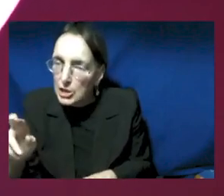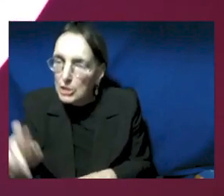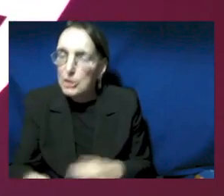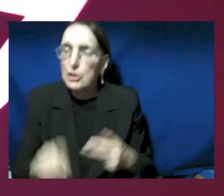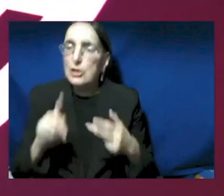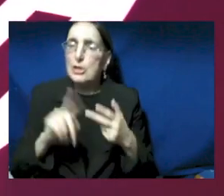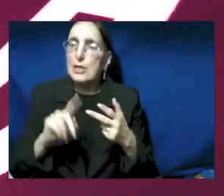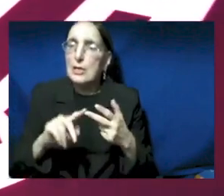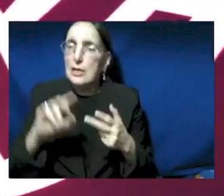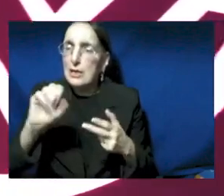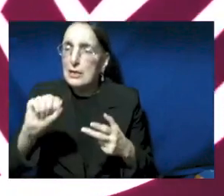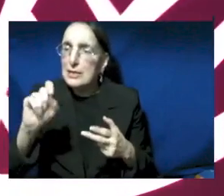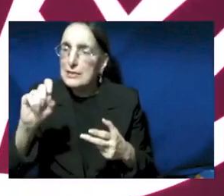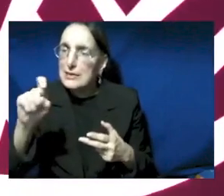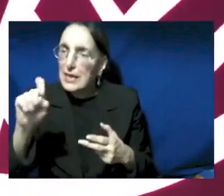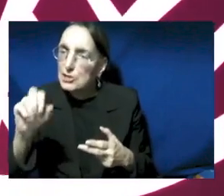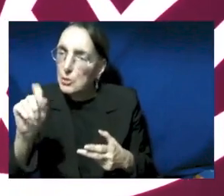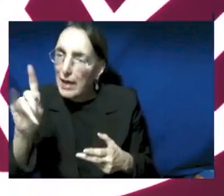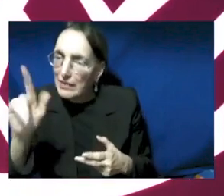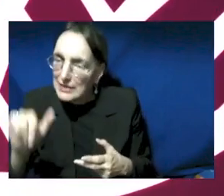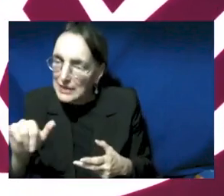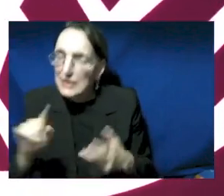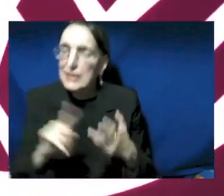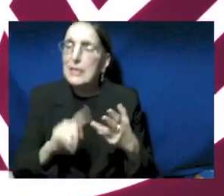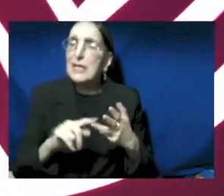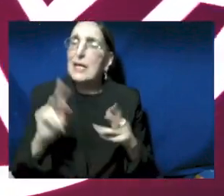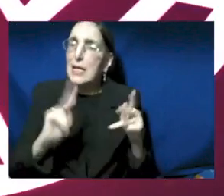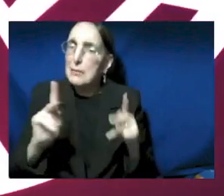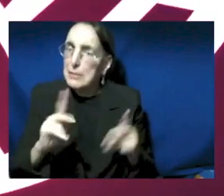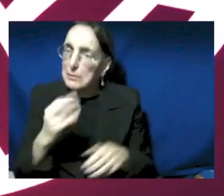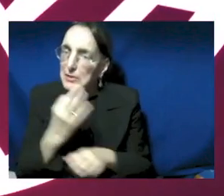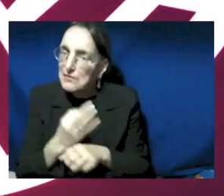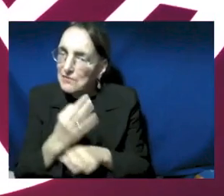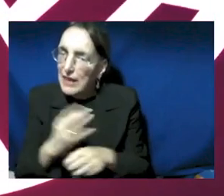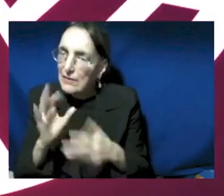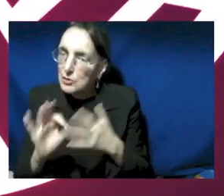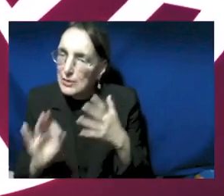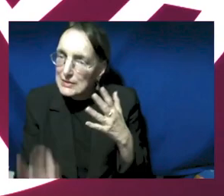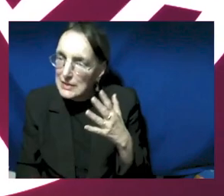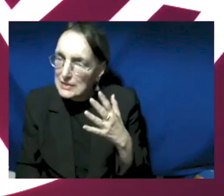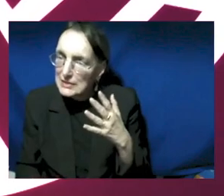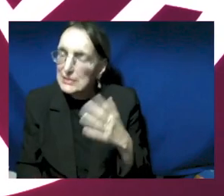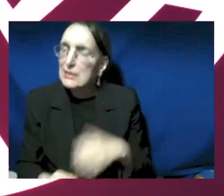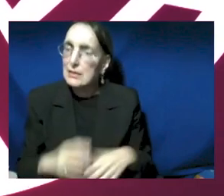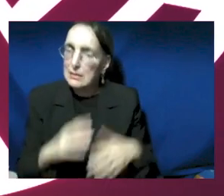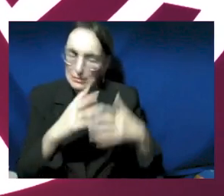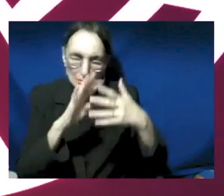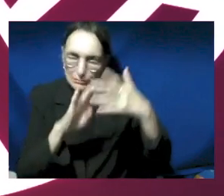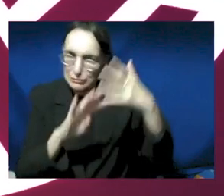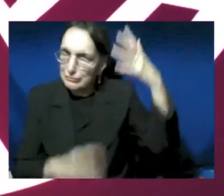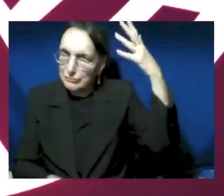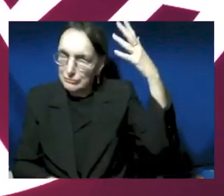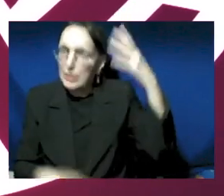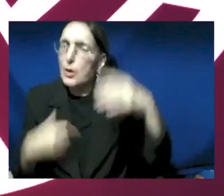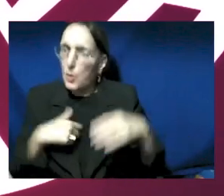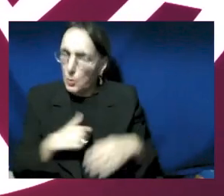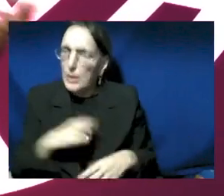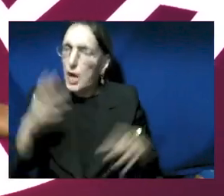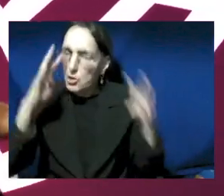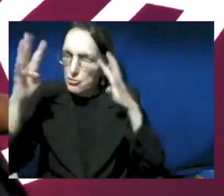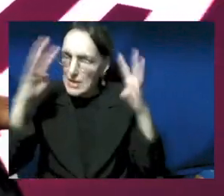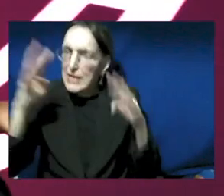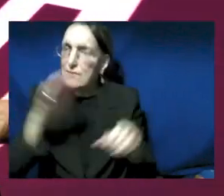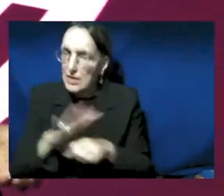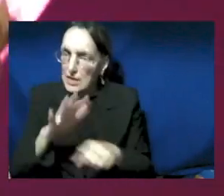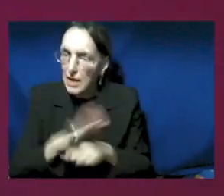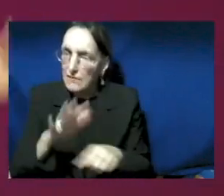sexuality. We've seen it in people's faith choices. The bottom line is, we are creative enough to put a man on